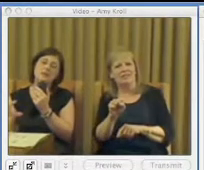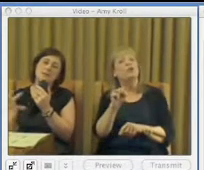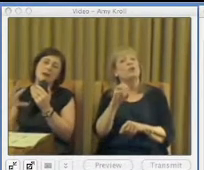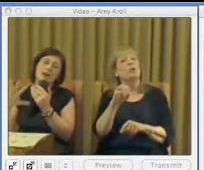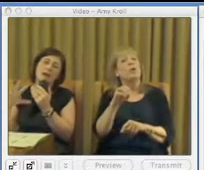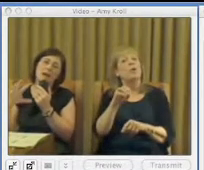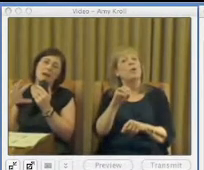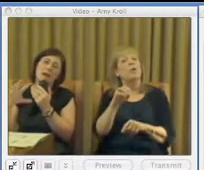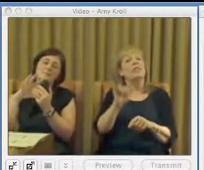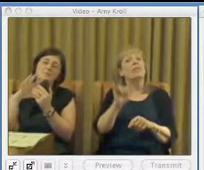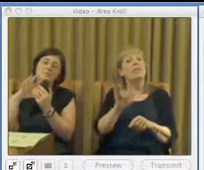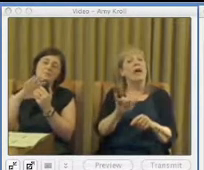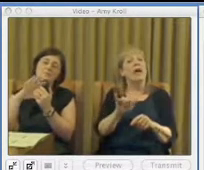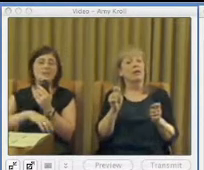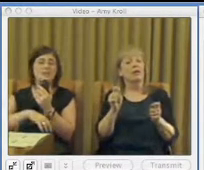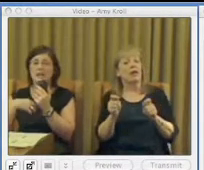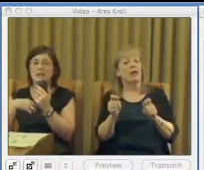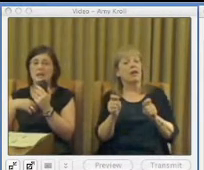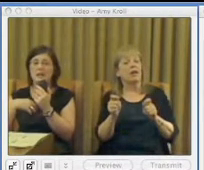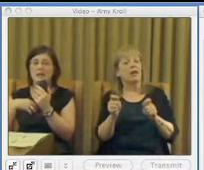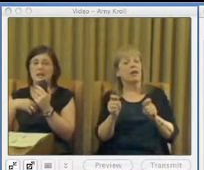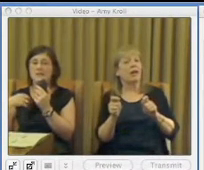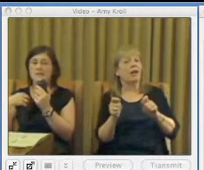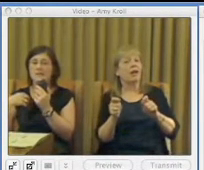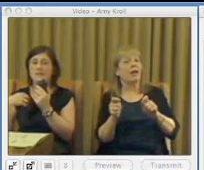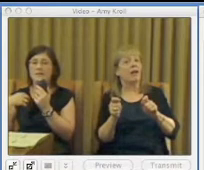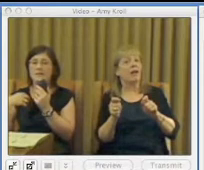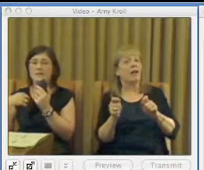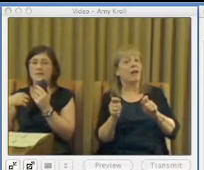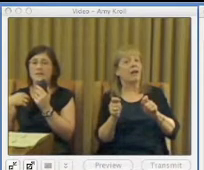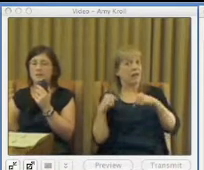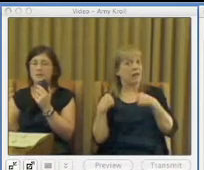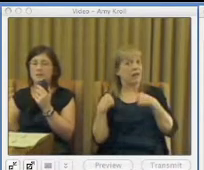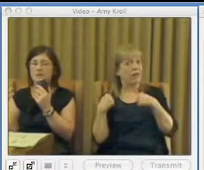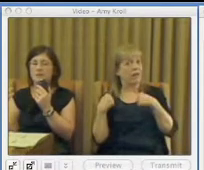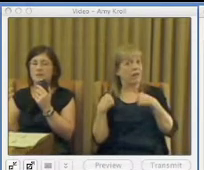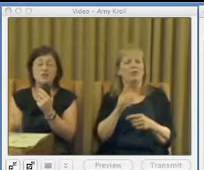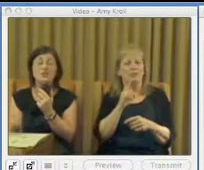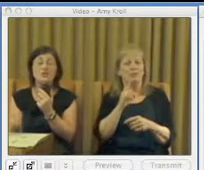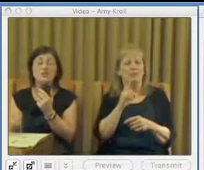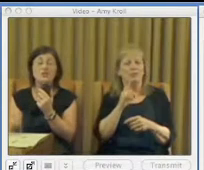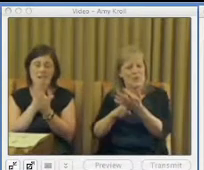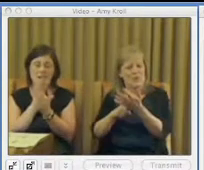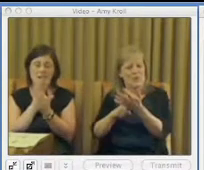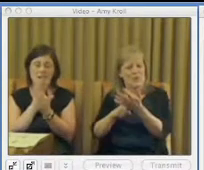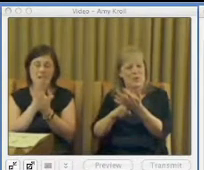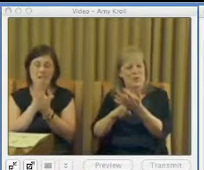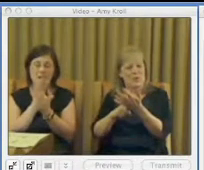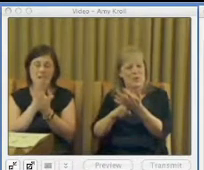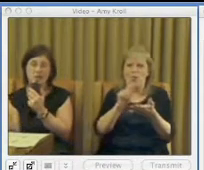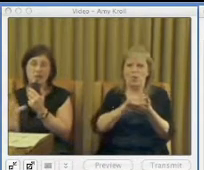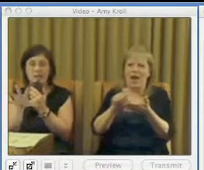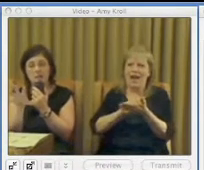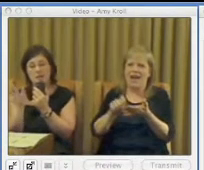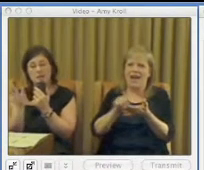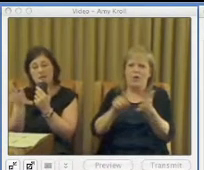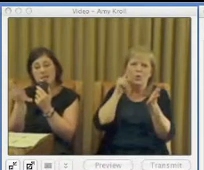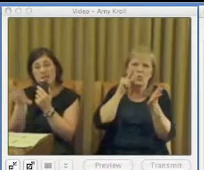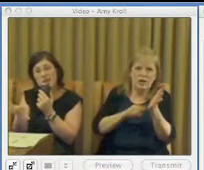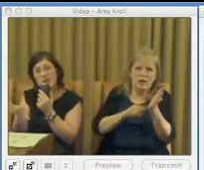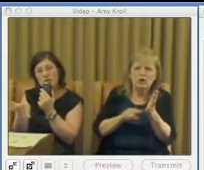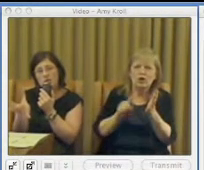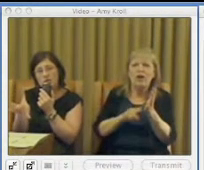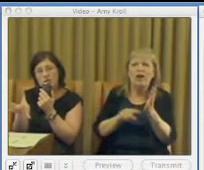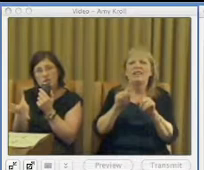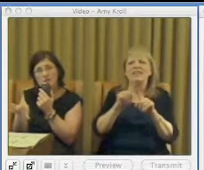And I think this shift has been reflected in the kinds of publications that we're seeing. So if you look at